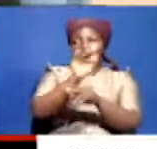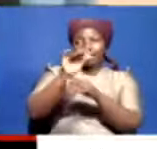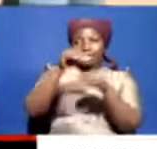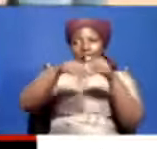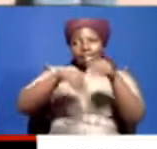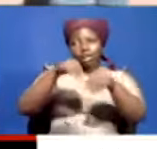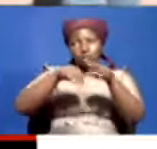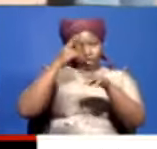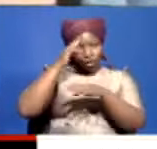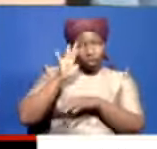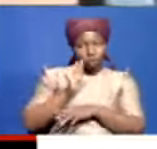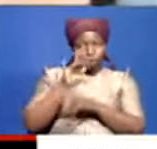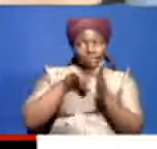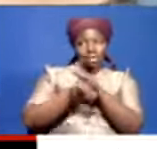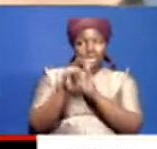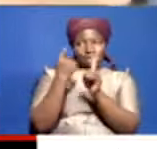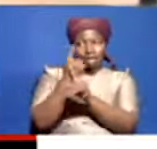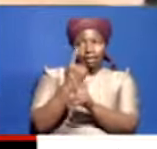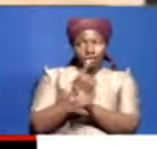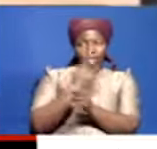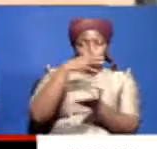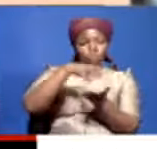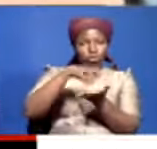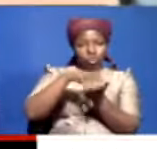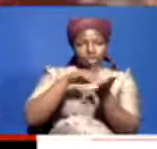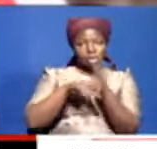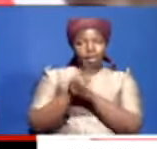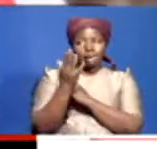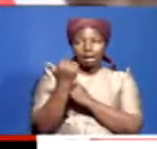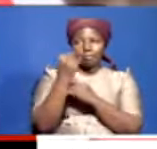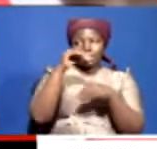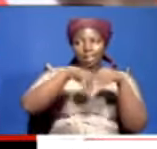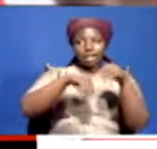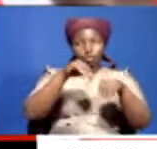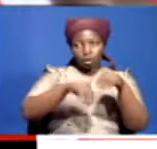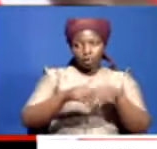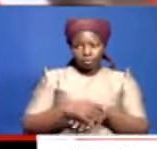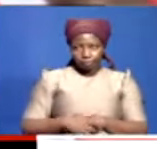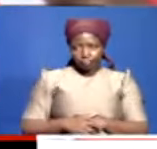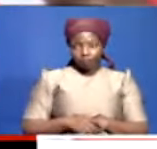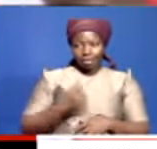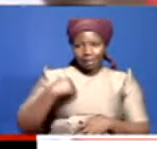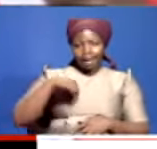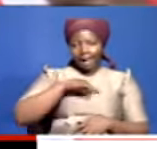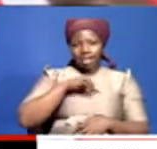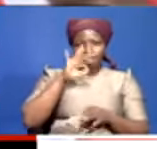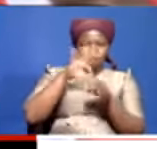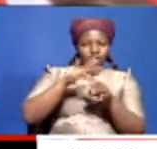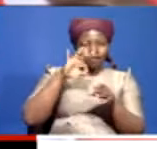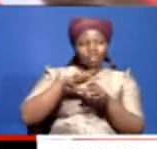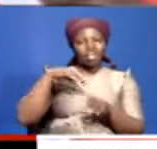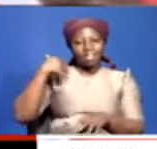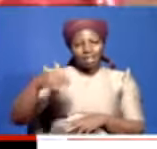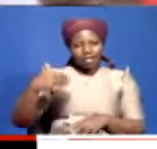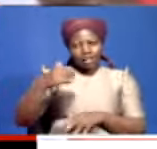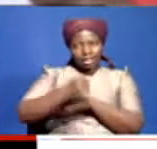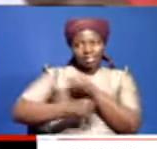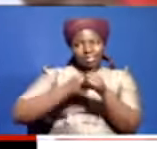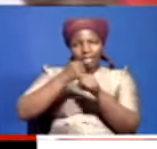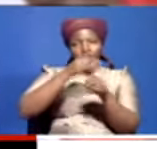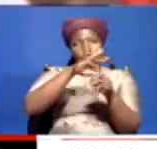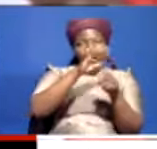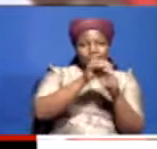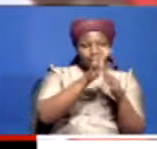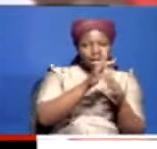women into various positions in the upcoming polls. Tumeishi kuchagua miaka nenda miaka rudi, tukichagua viongozi